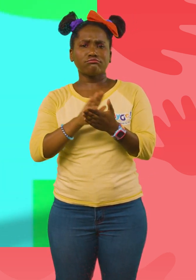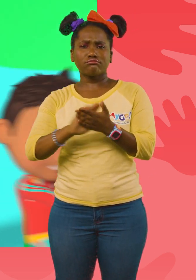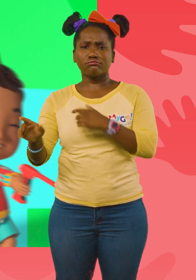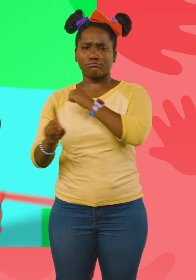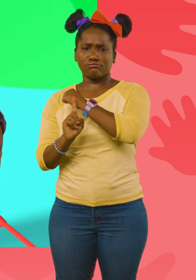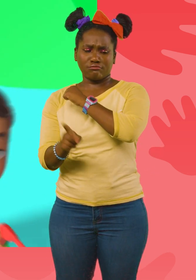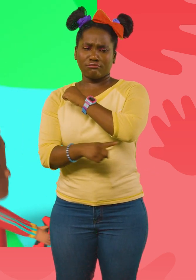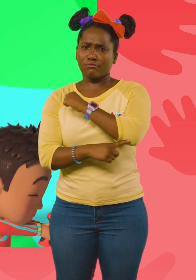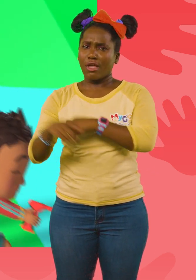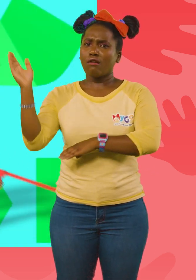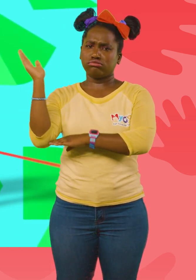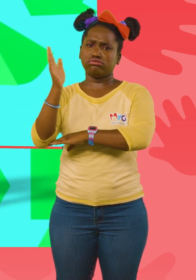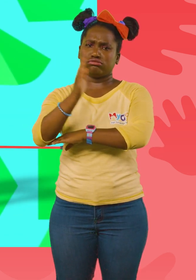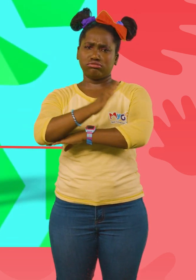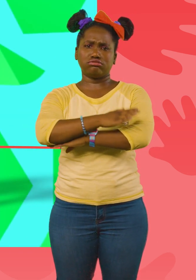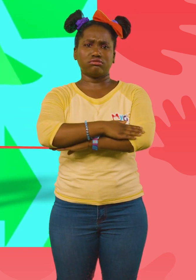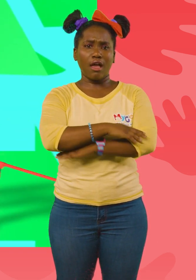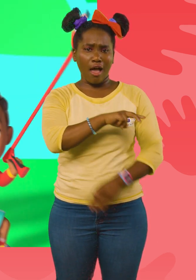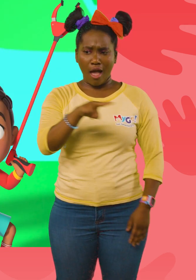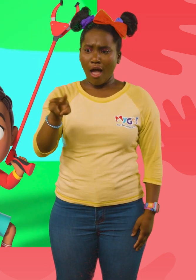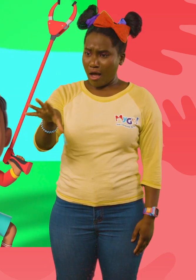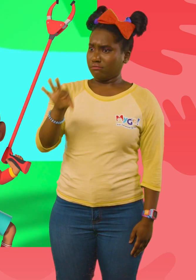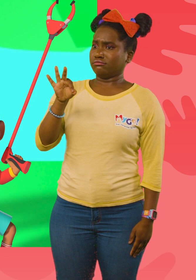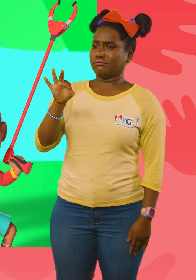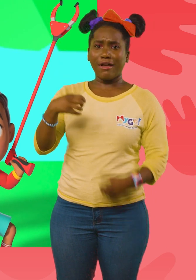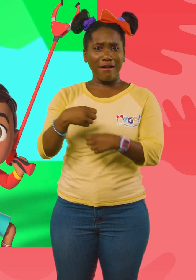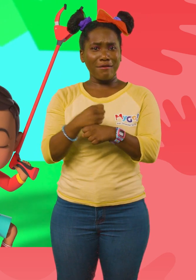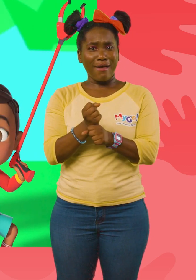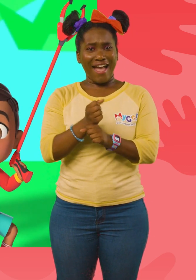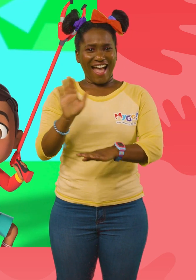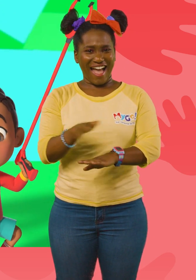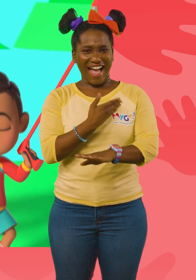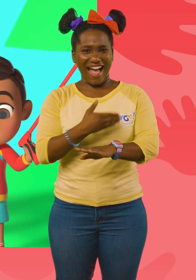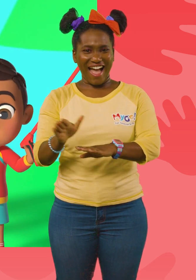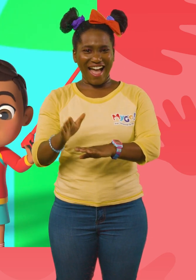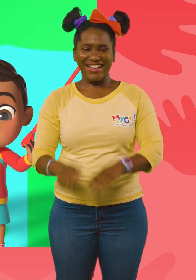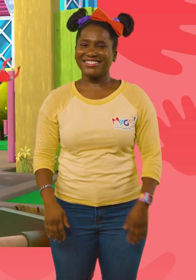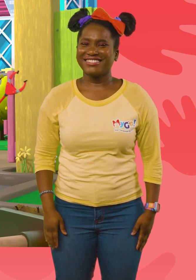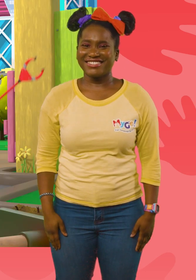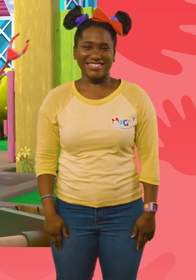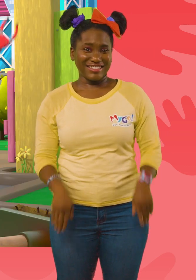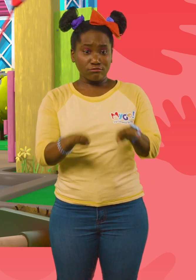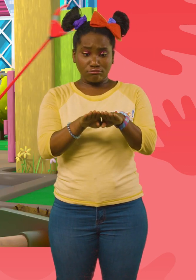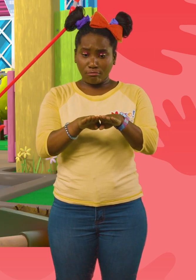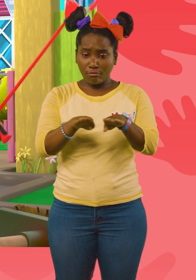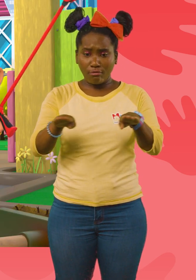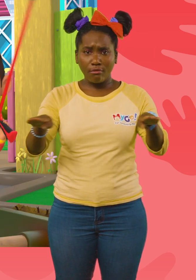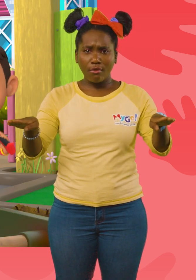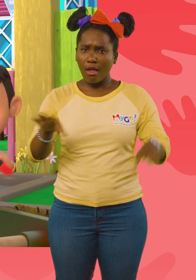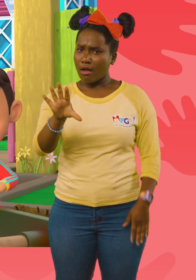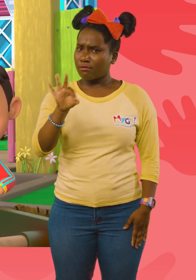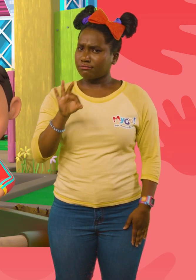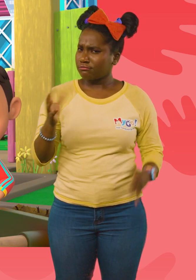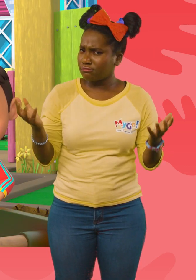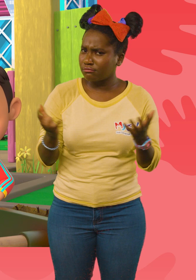the garbage all day long. Use what we find to make a song. What'd you find on